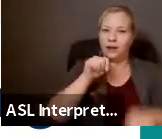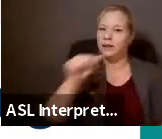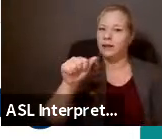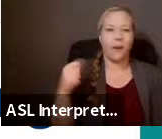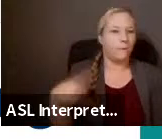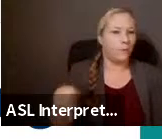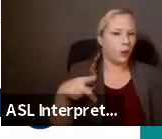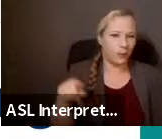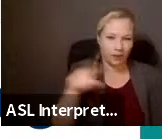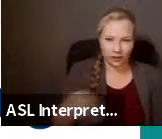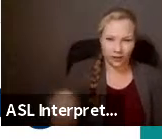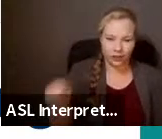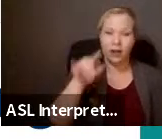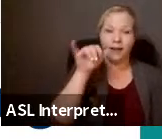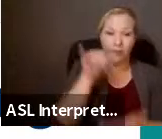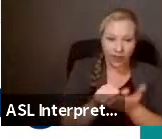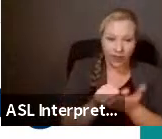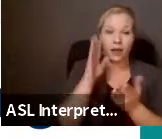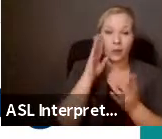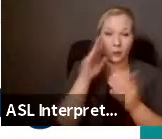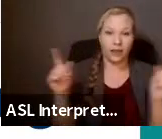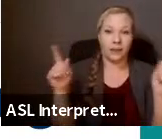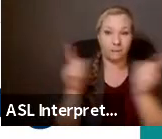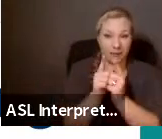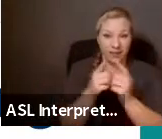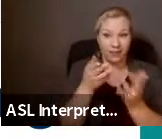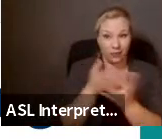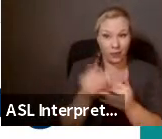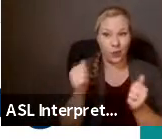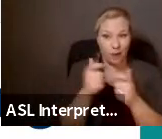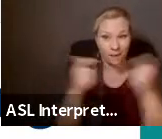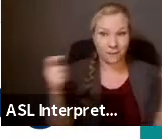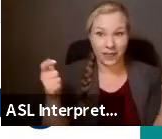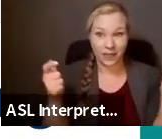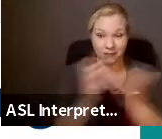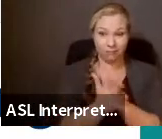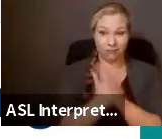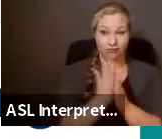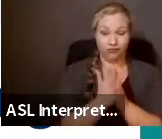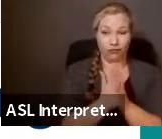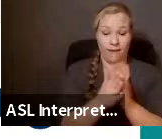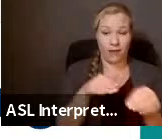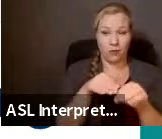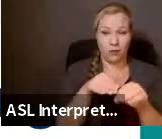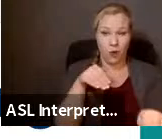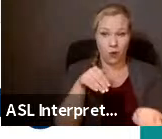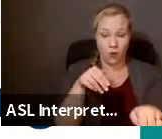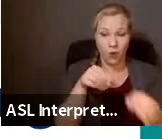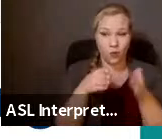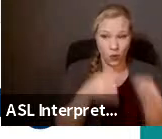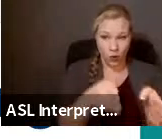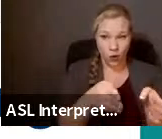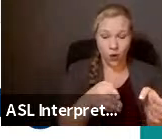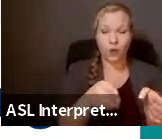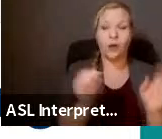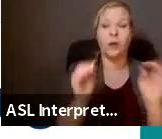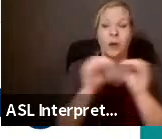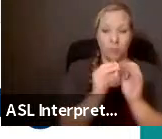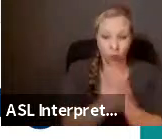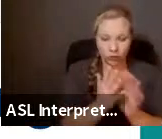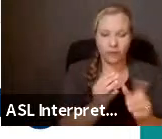intersection where we're meeting an arterial. That darker blue is denoting the arterial, and so there's going to be a lot more